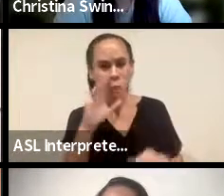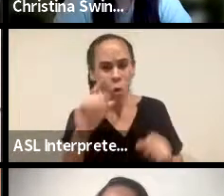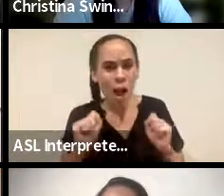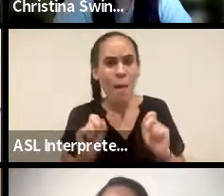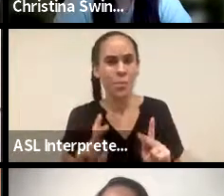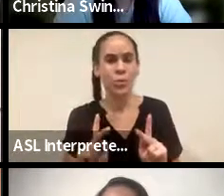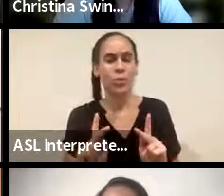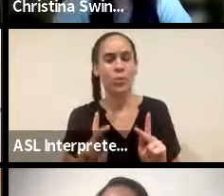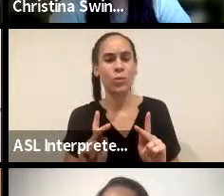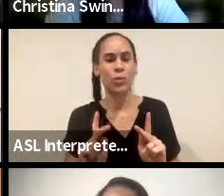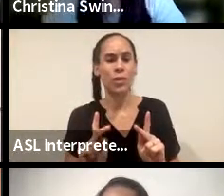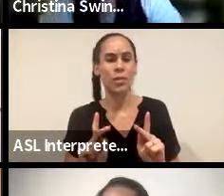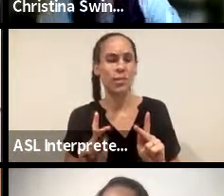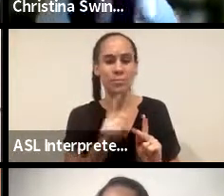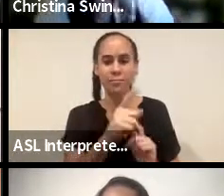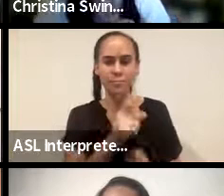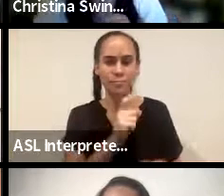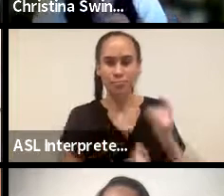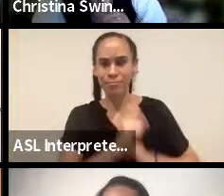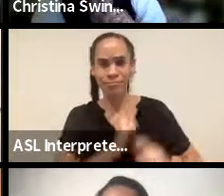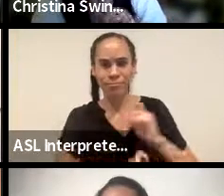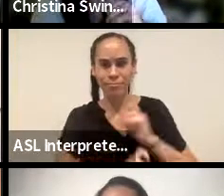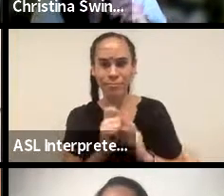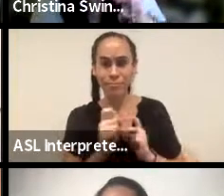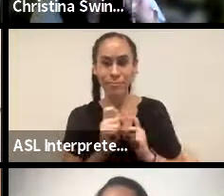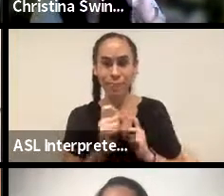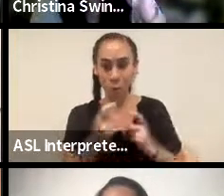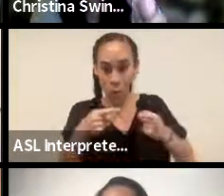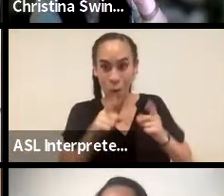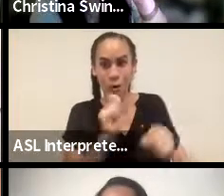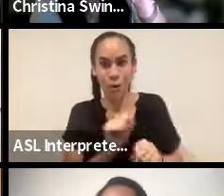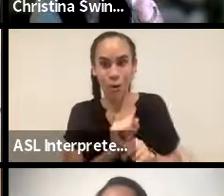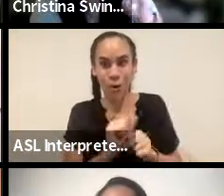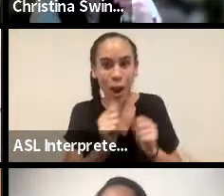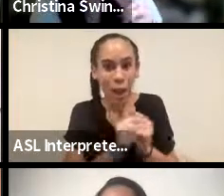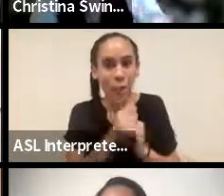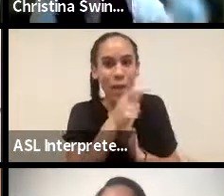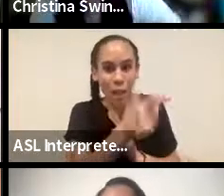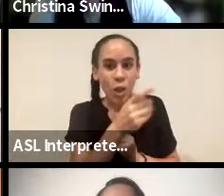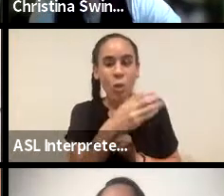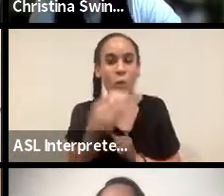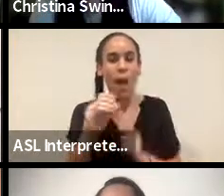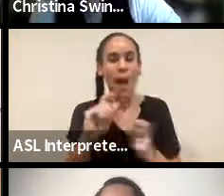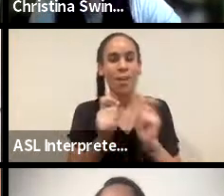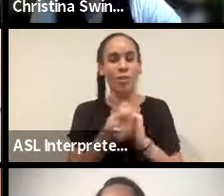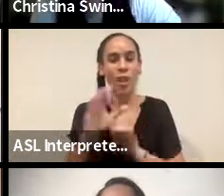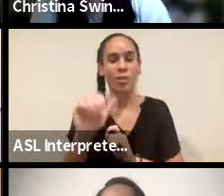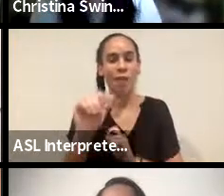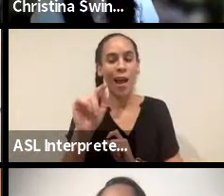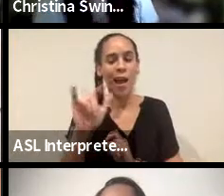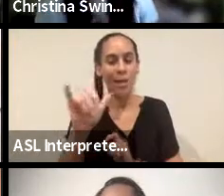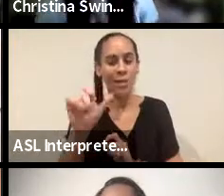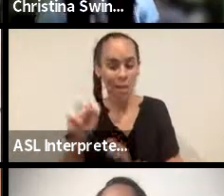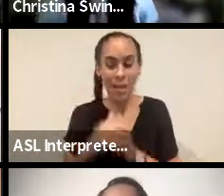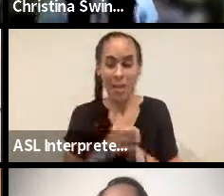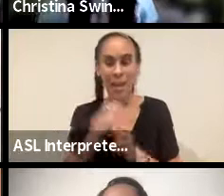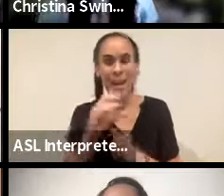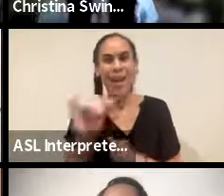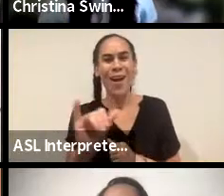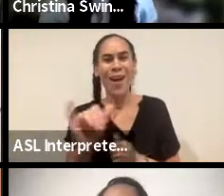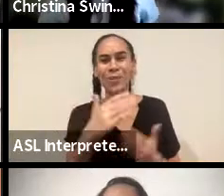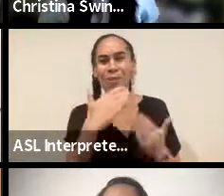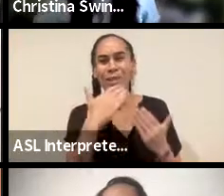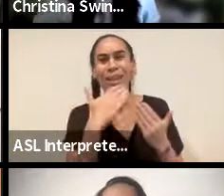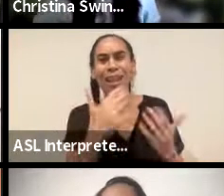opportunities that you have afforded me that I got while working with you and with Change Catalyst. And also, thank you so much for letting